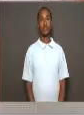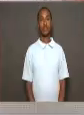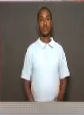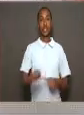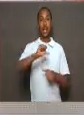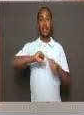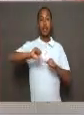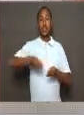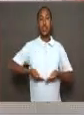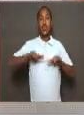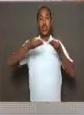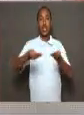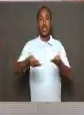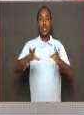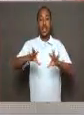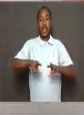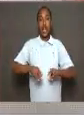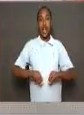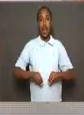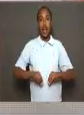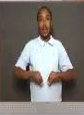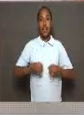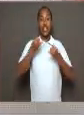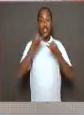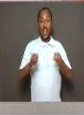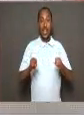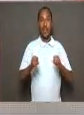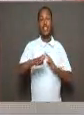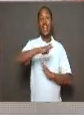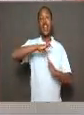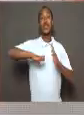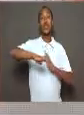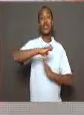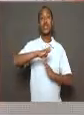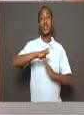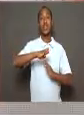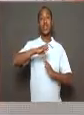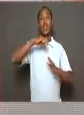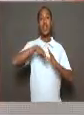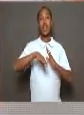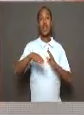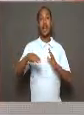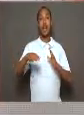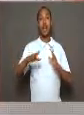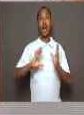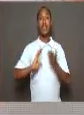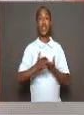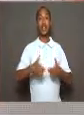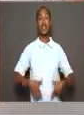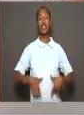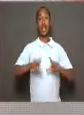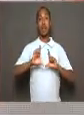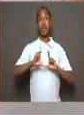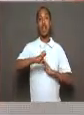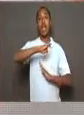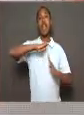Atoms lose, gain, or share their electrons in order to attain the stable